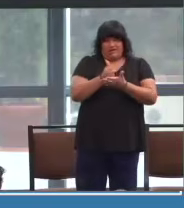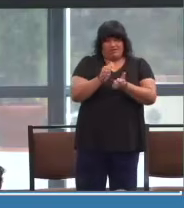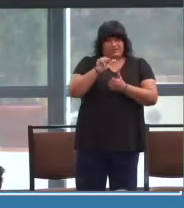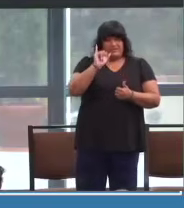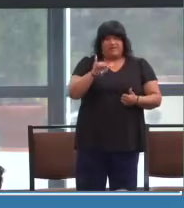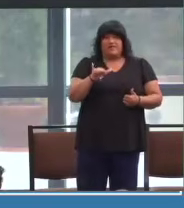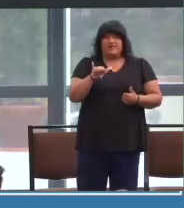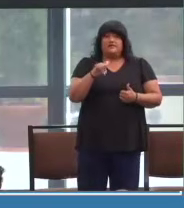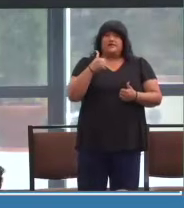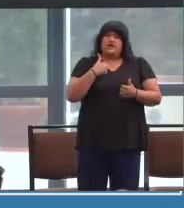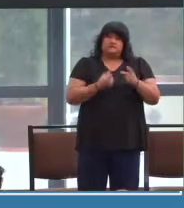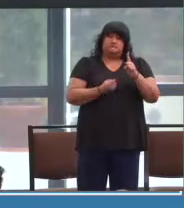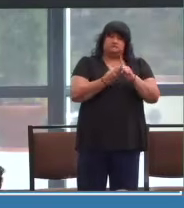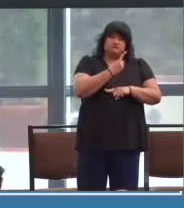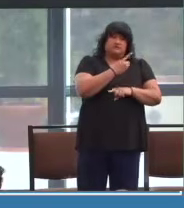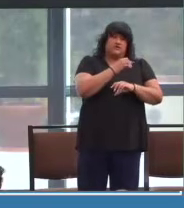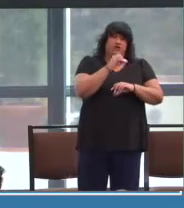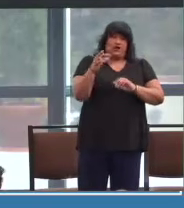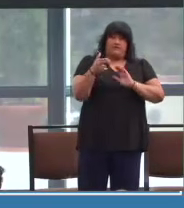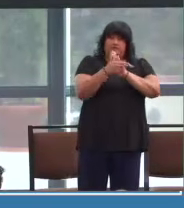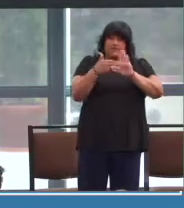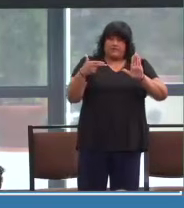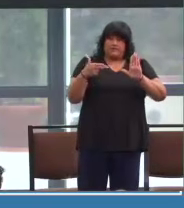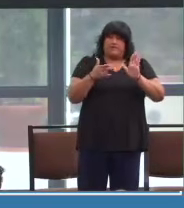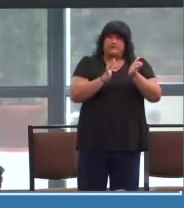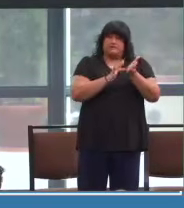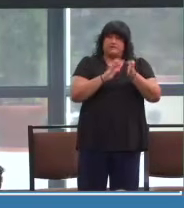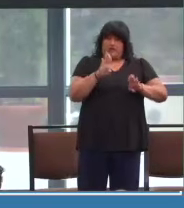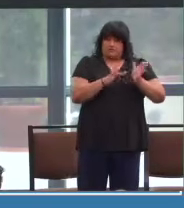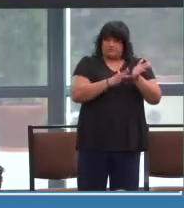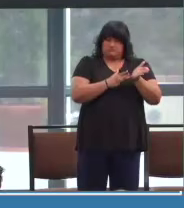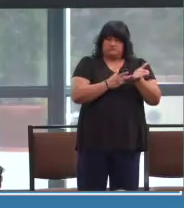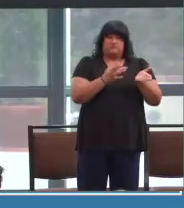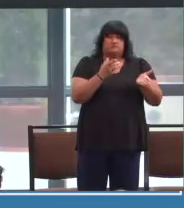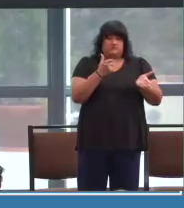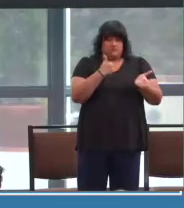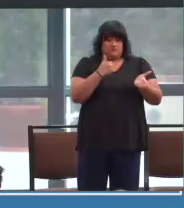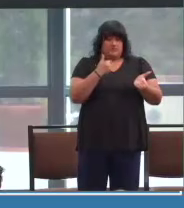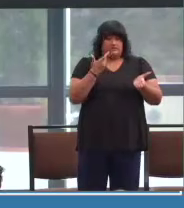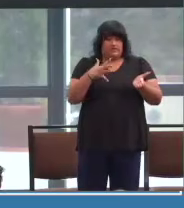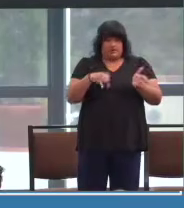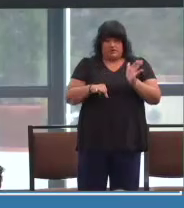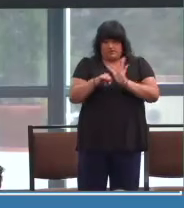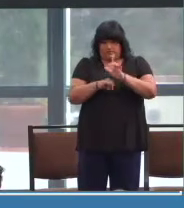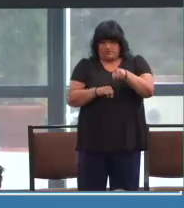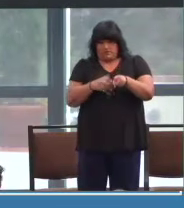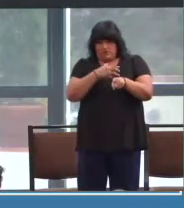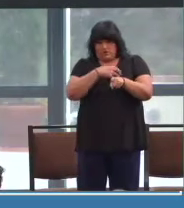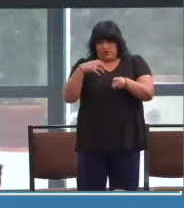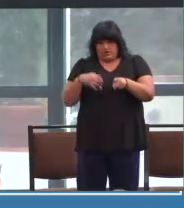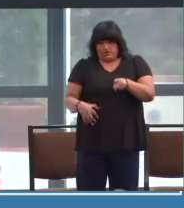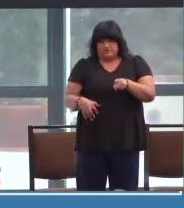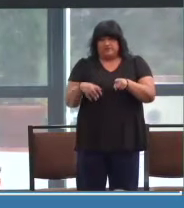there's off-label biologics we adopt from lupus studies and we use once we've maybe identified organ damage in Sjogren's